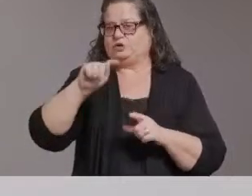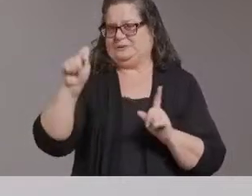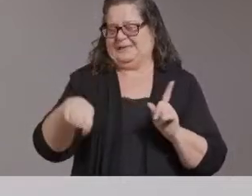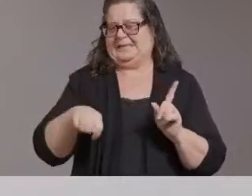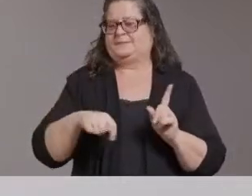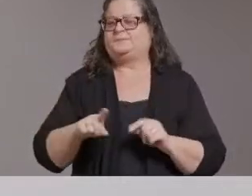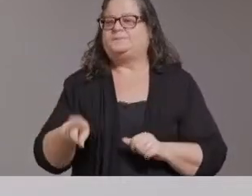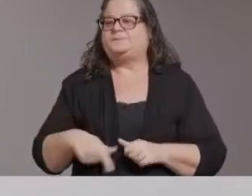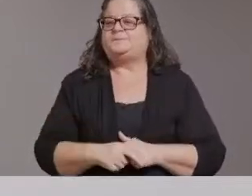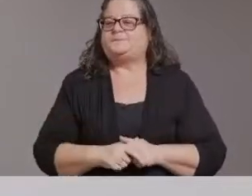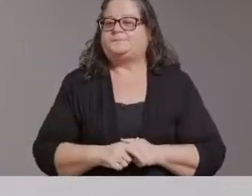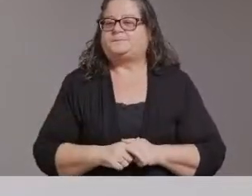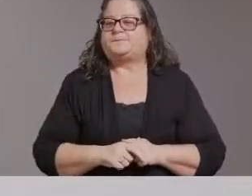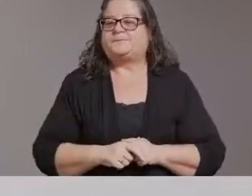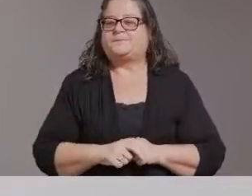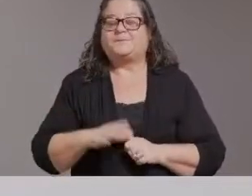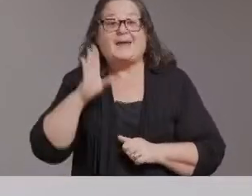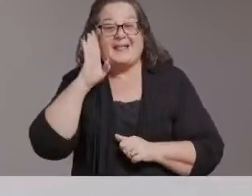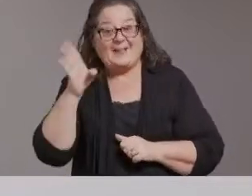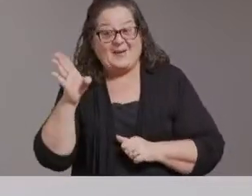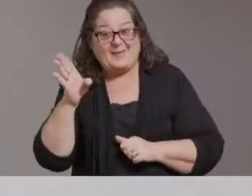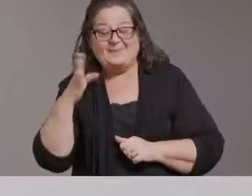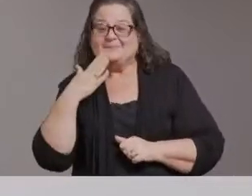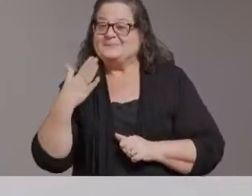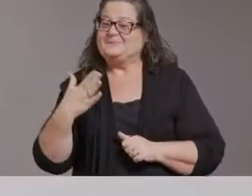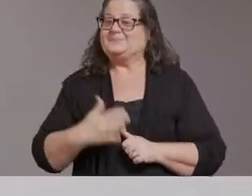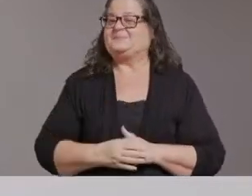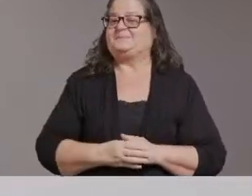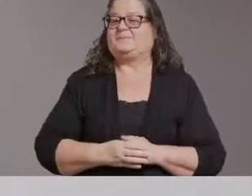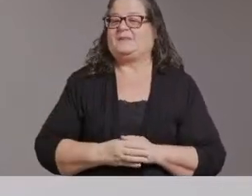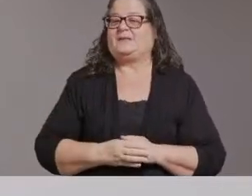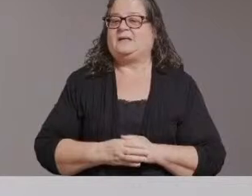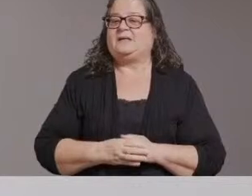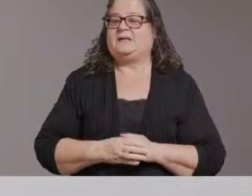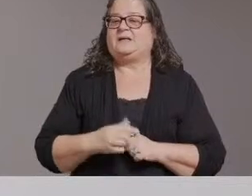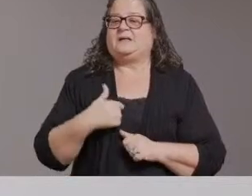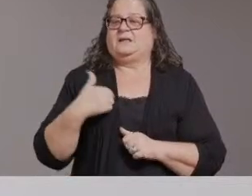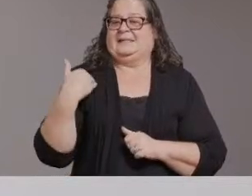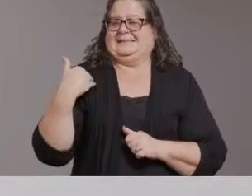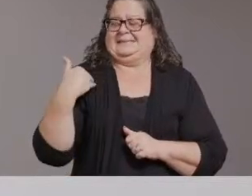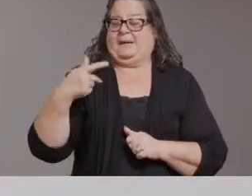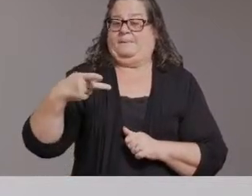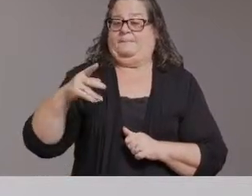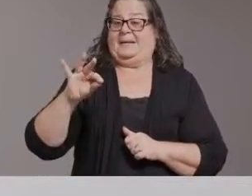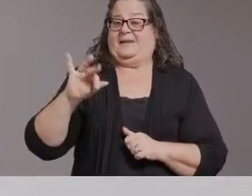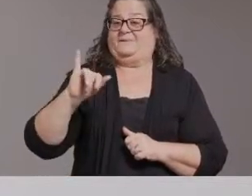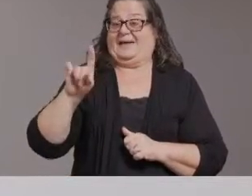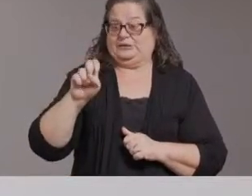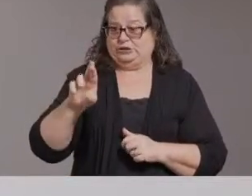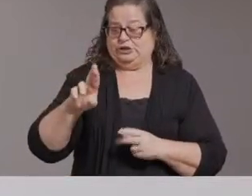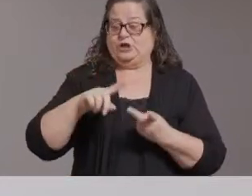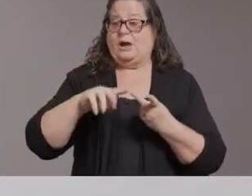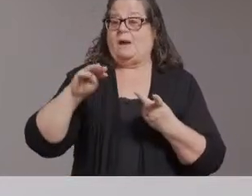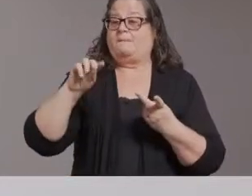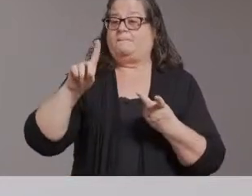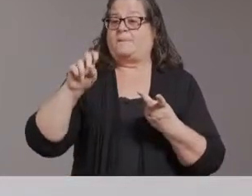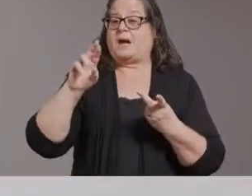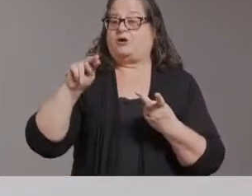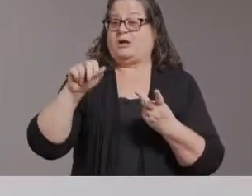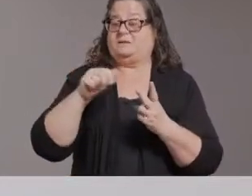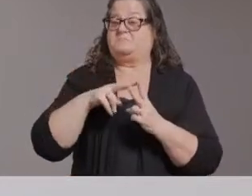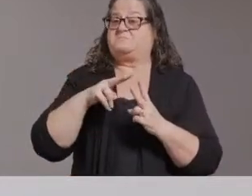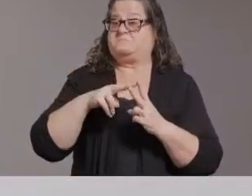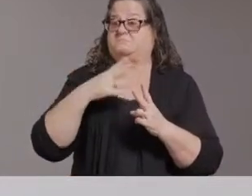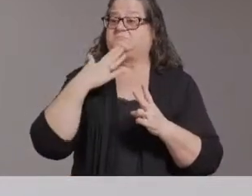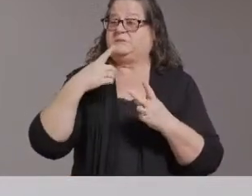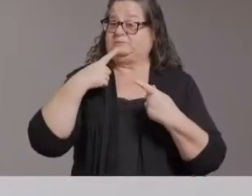Hi there. Oh, there you go. Thank you so much. So earlier, Pfizer and Moderna reported that they're effective for at least up to 6 months, and